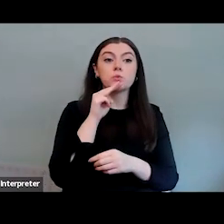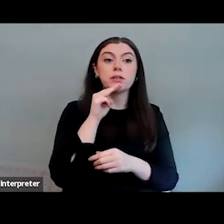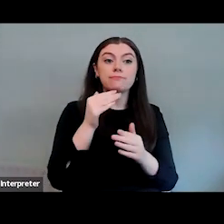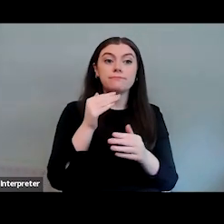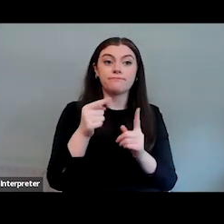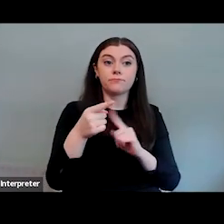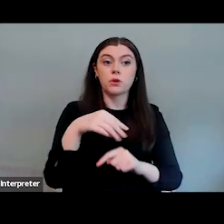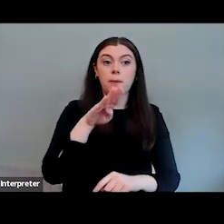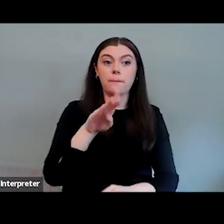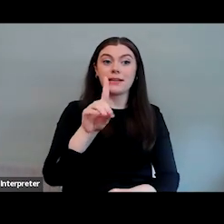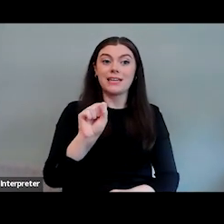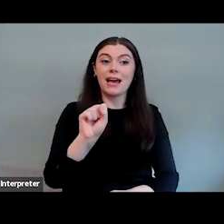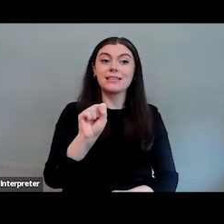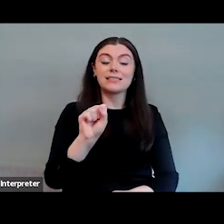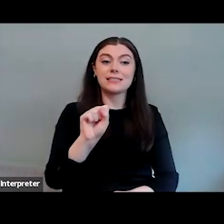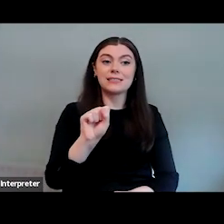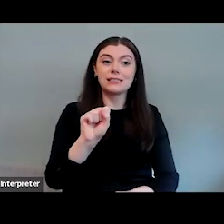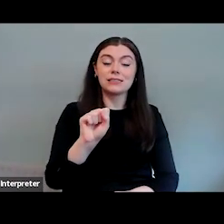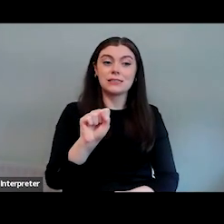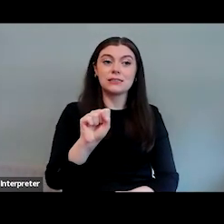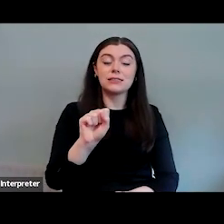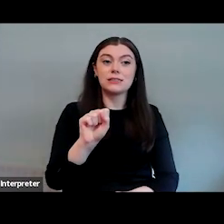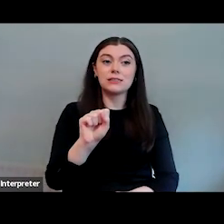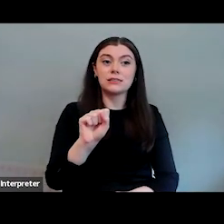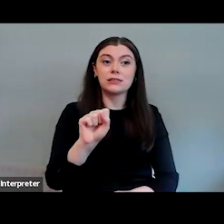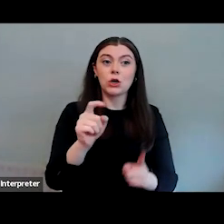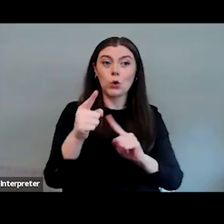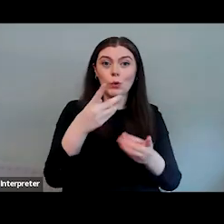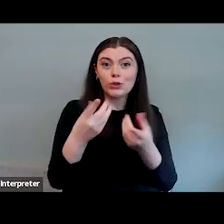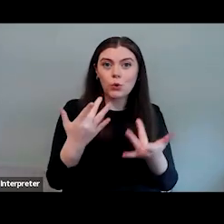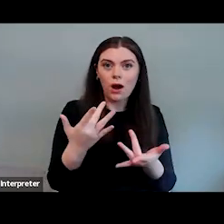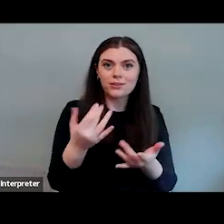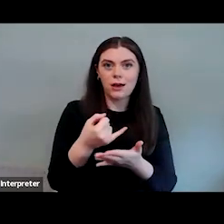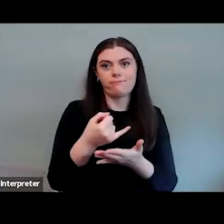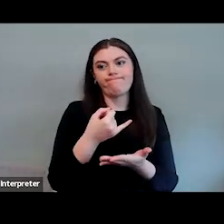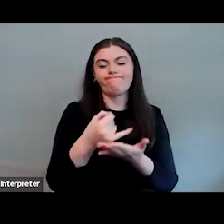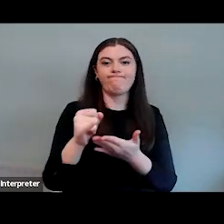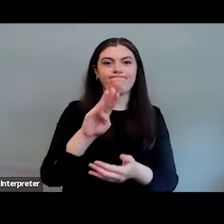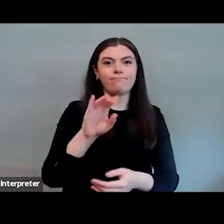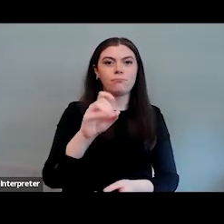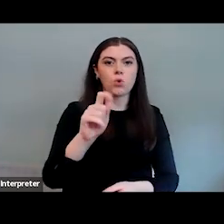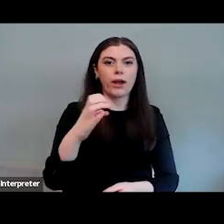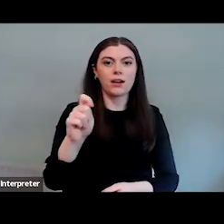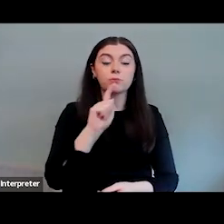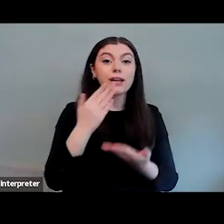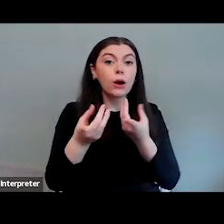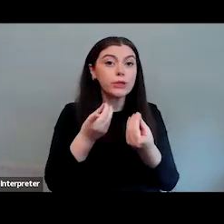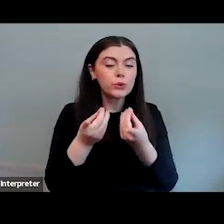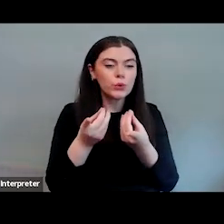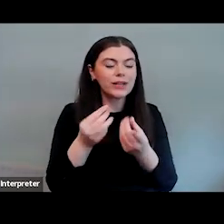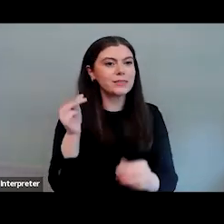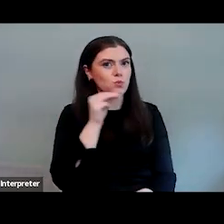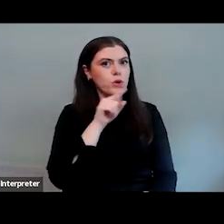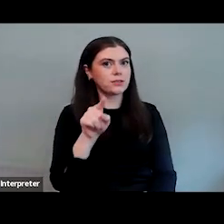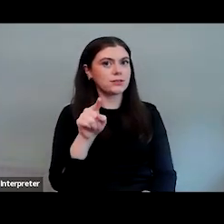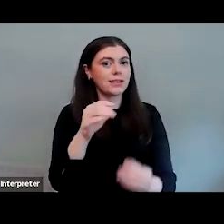most famous thing of BDS is that we do boycotts. But how do we do boycotts is very important because, of course, each and